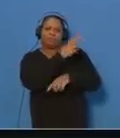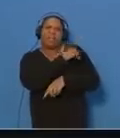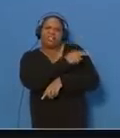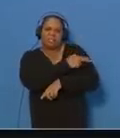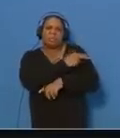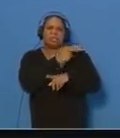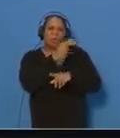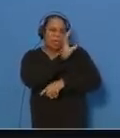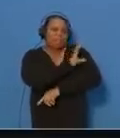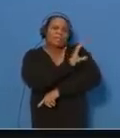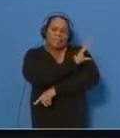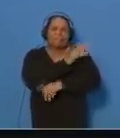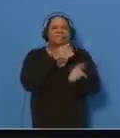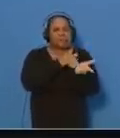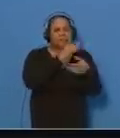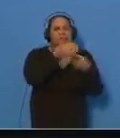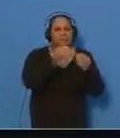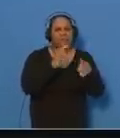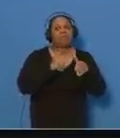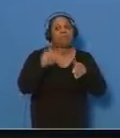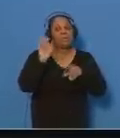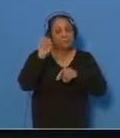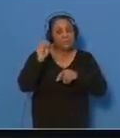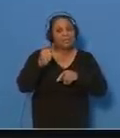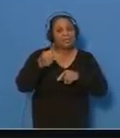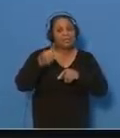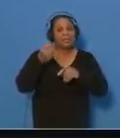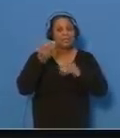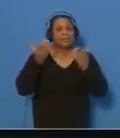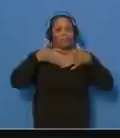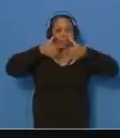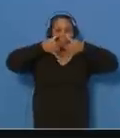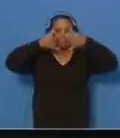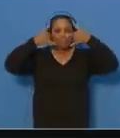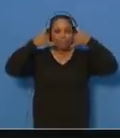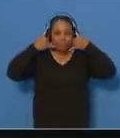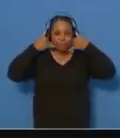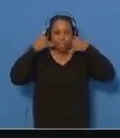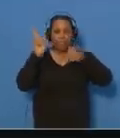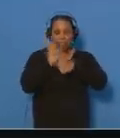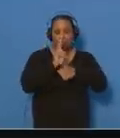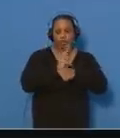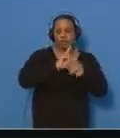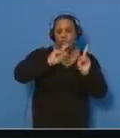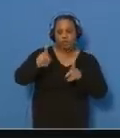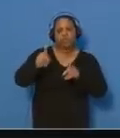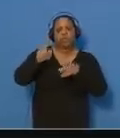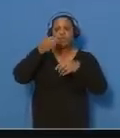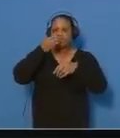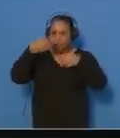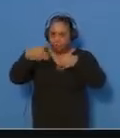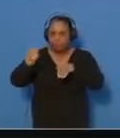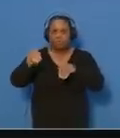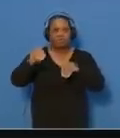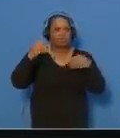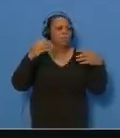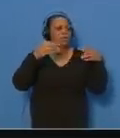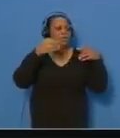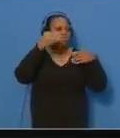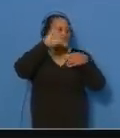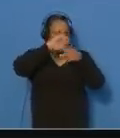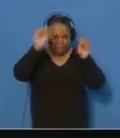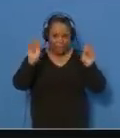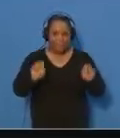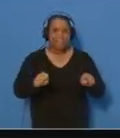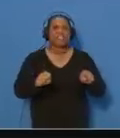you cover yourselves up, your face up, when you are going either to the grocery store, the gas station, or out in public. And it's so good